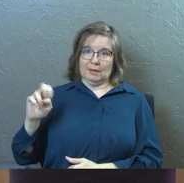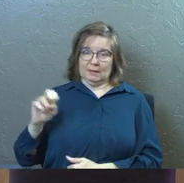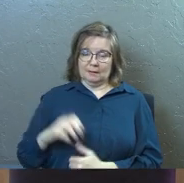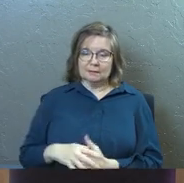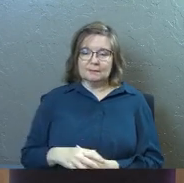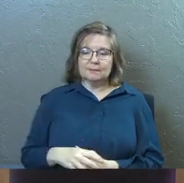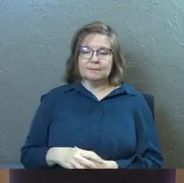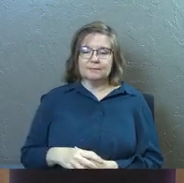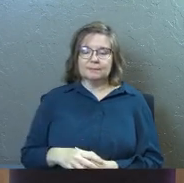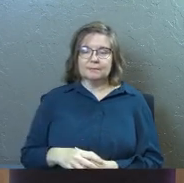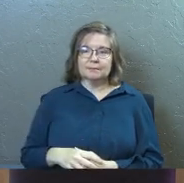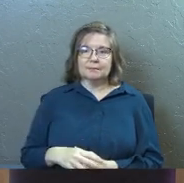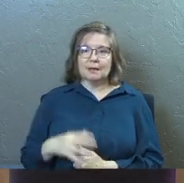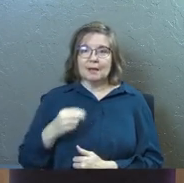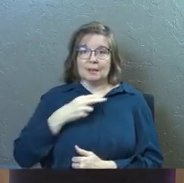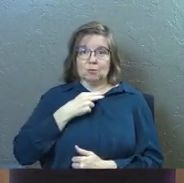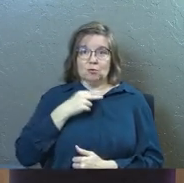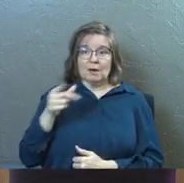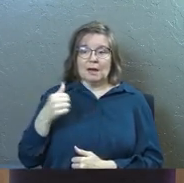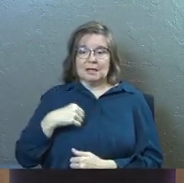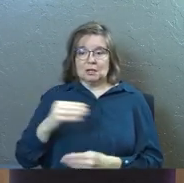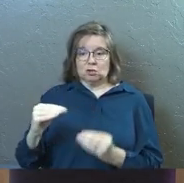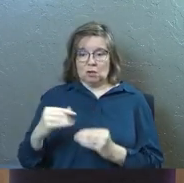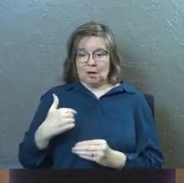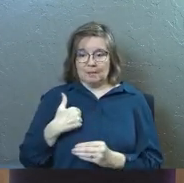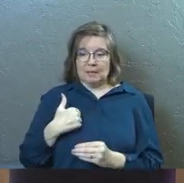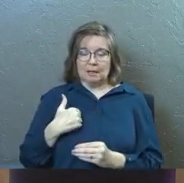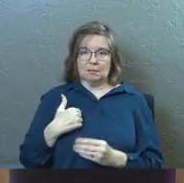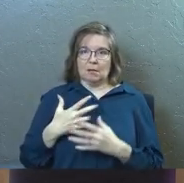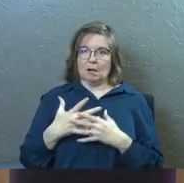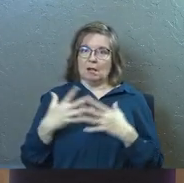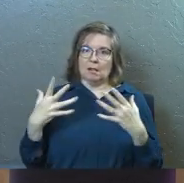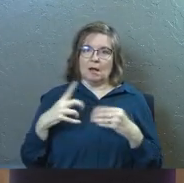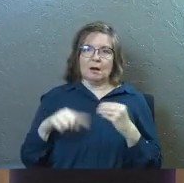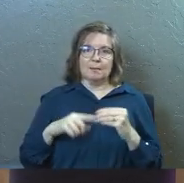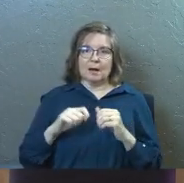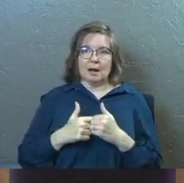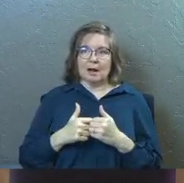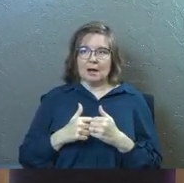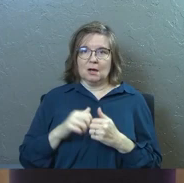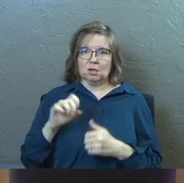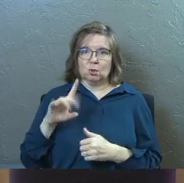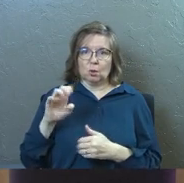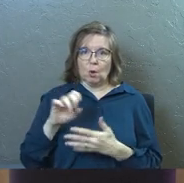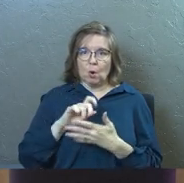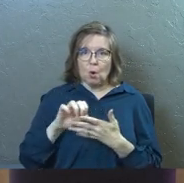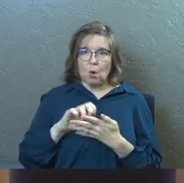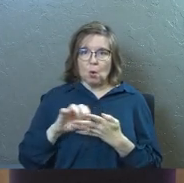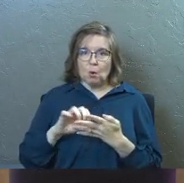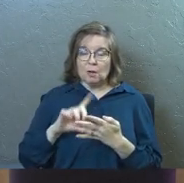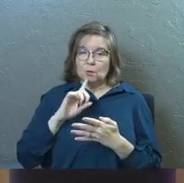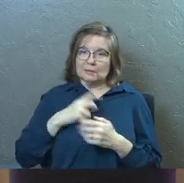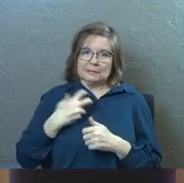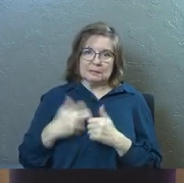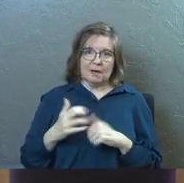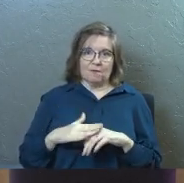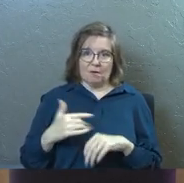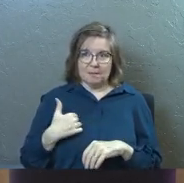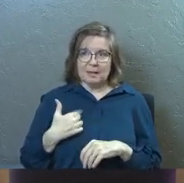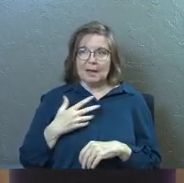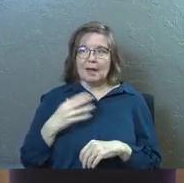Marine. And Todd taught me a whole lot about how to code, and he was really tough on